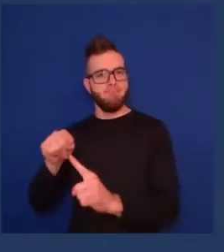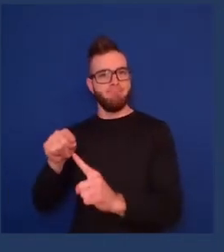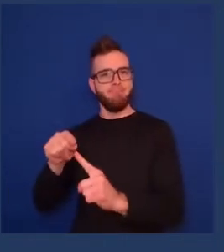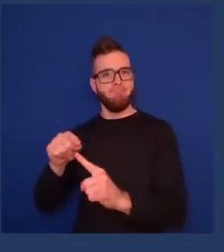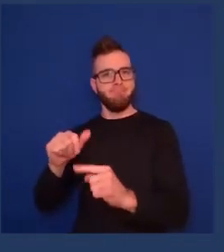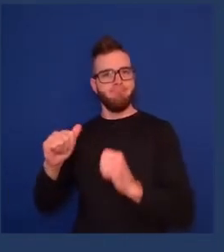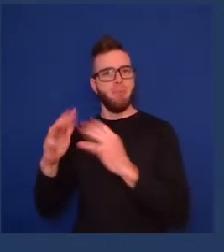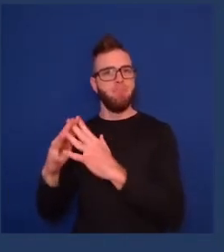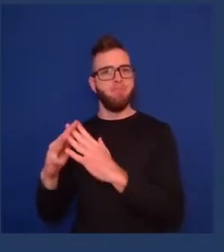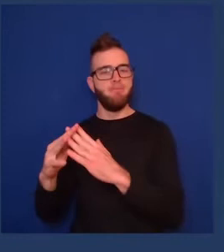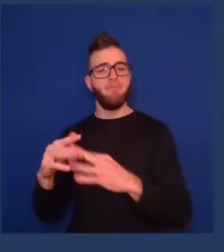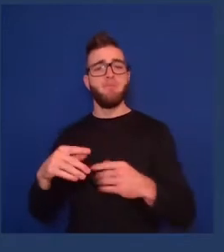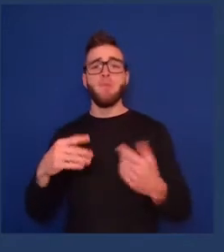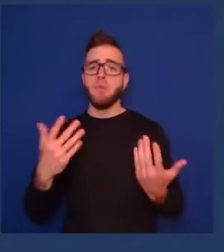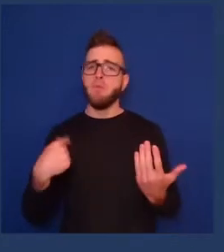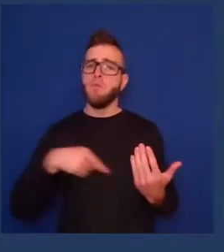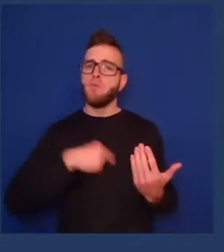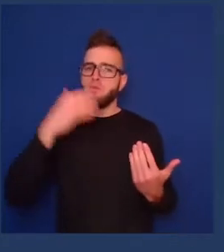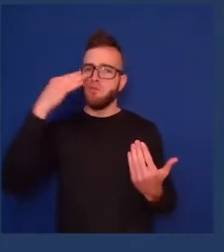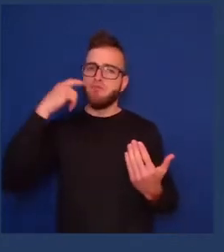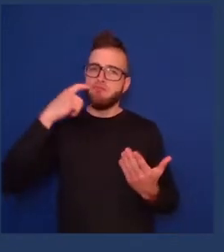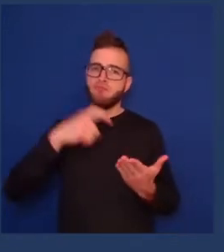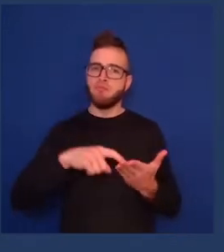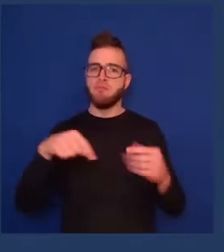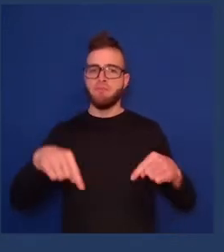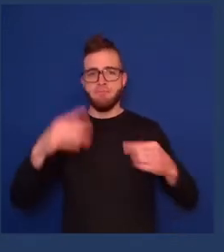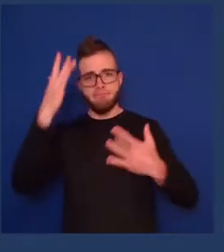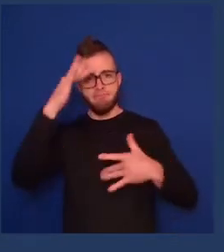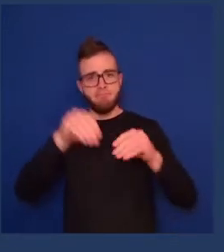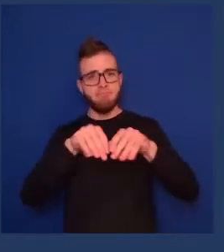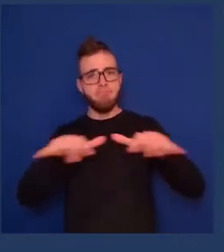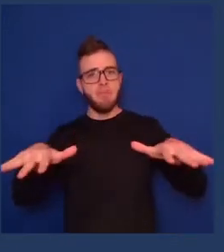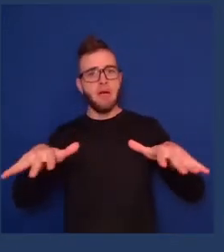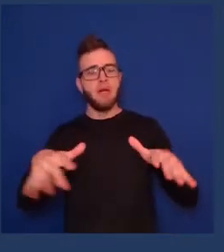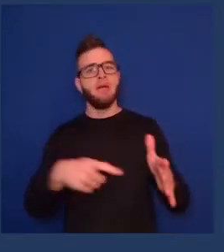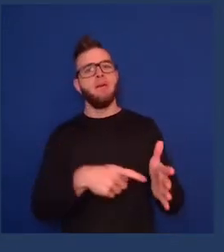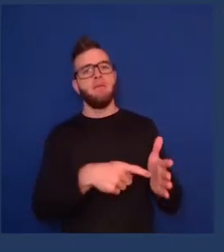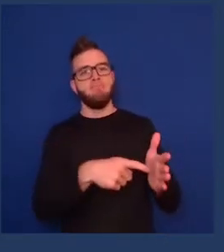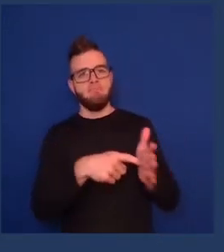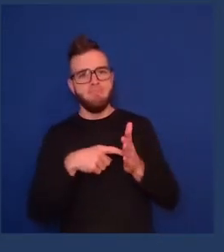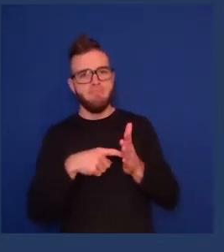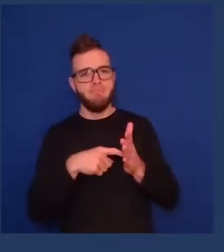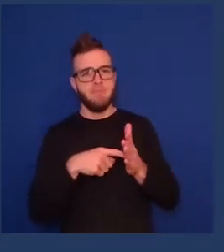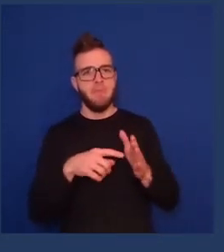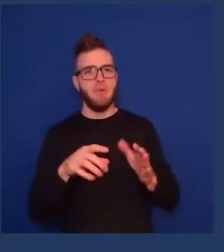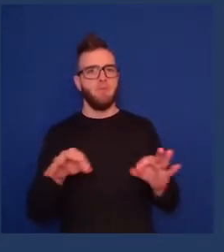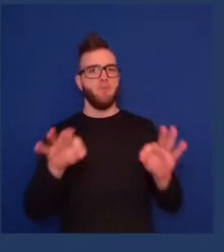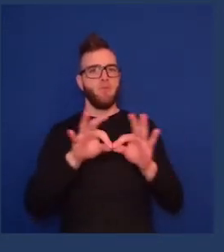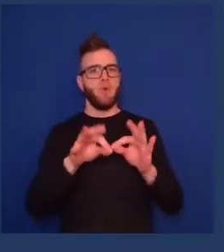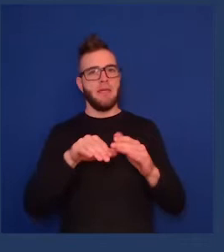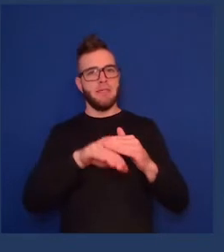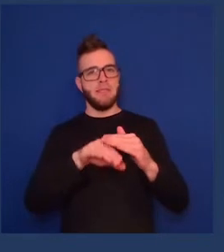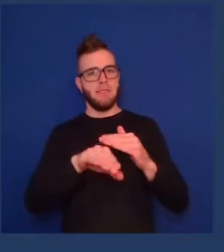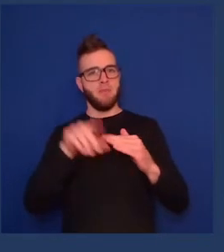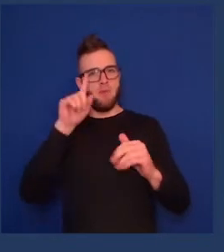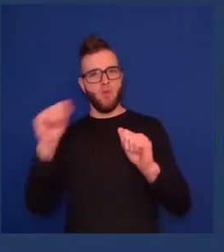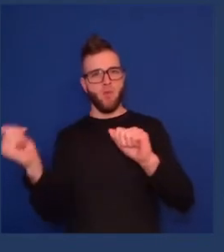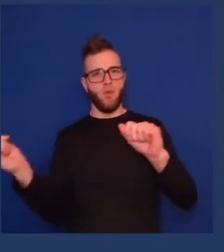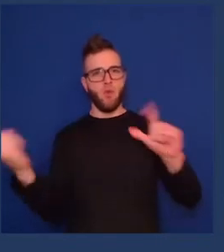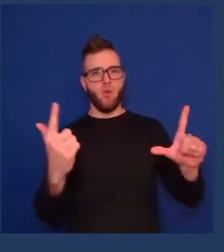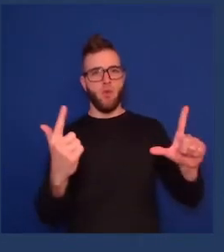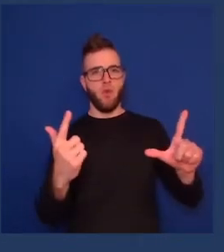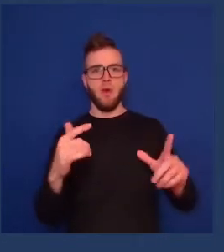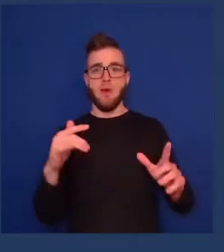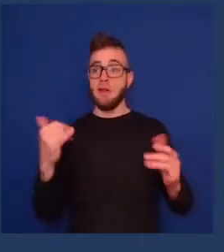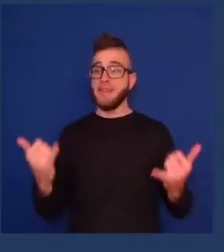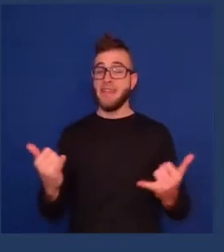Technology and Experiences. As we've noticed, this pandemic has highlighted the need for accessible solutions for